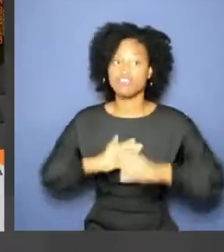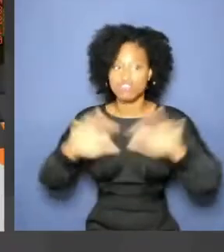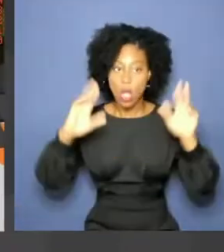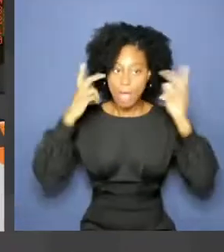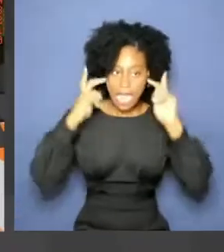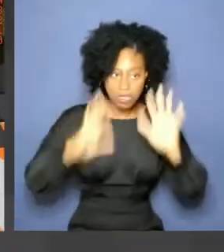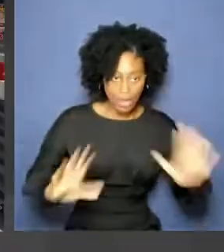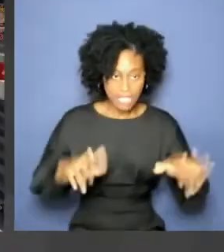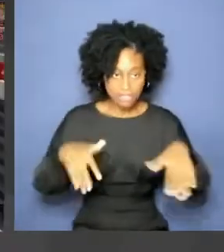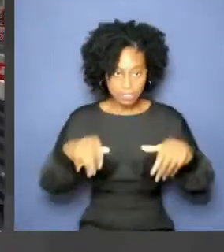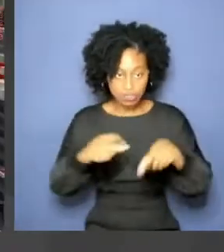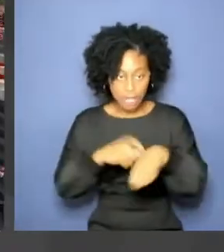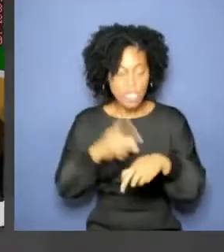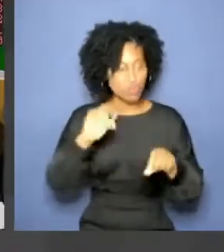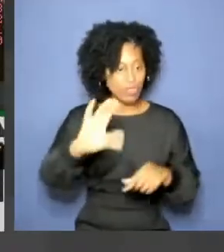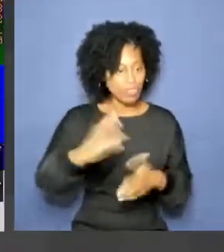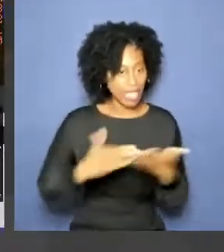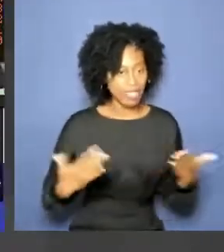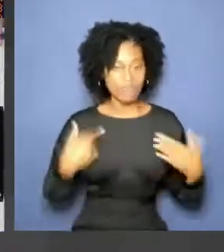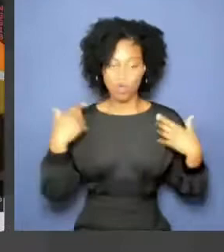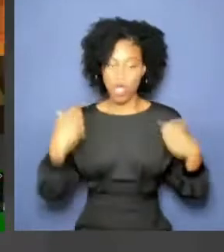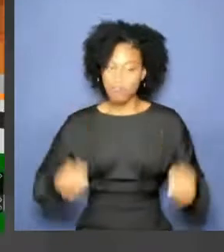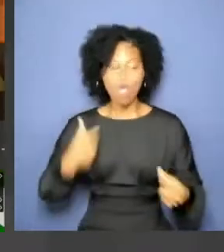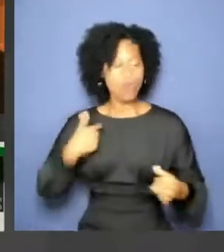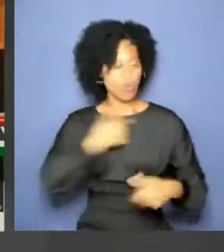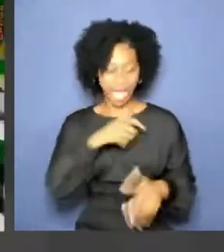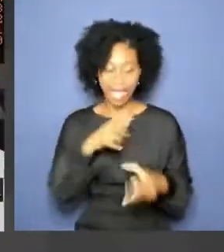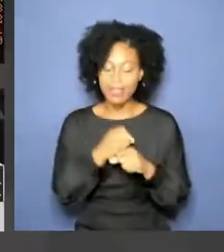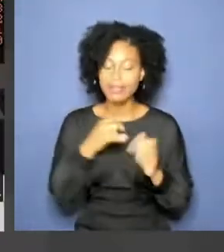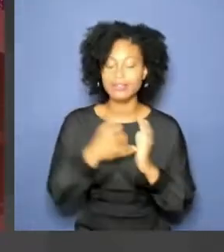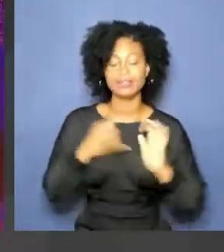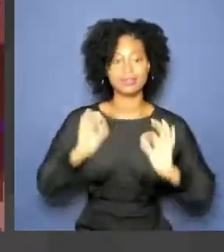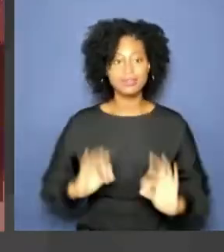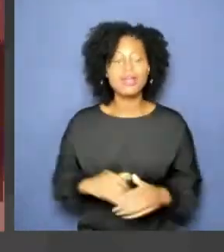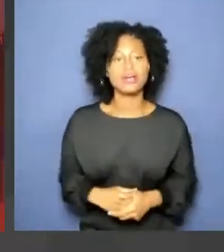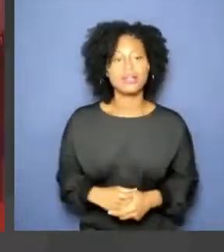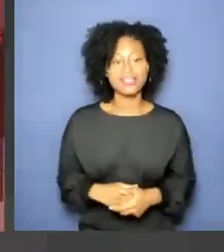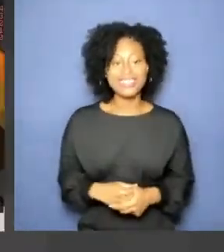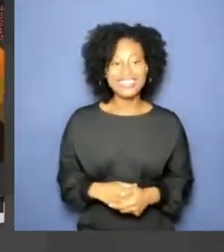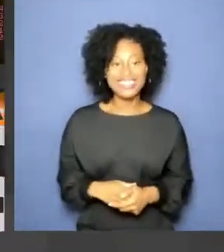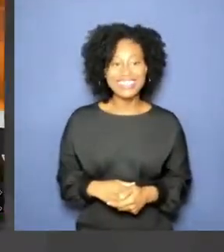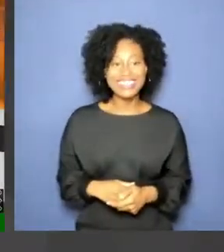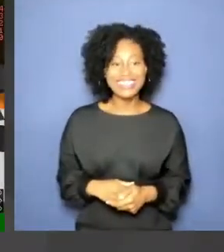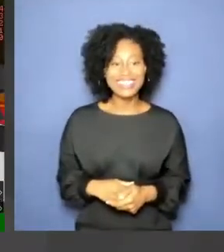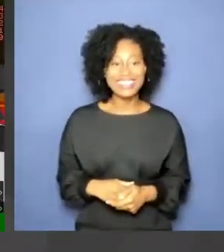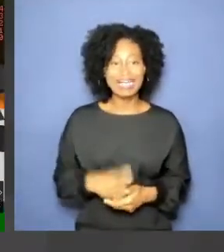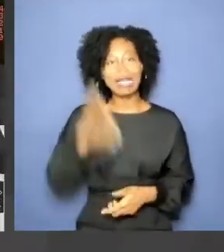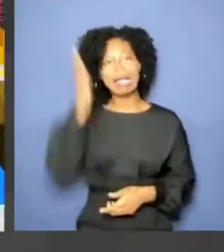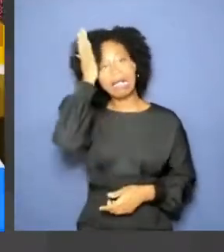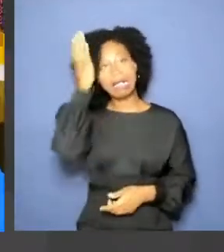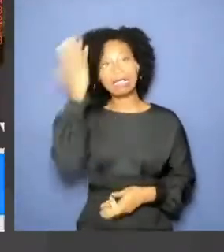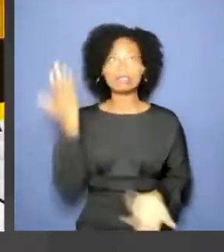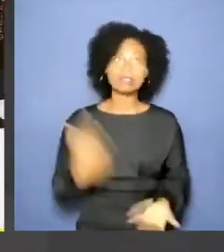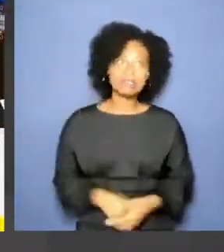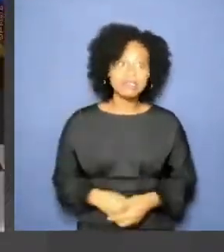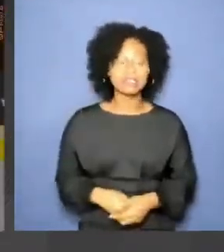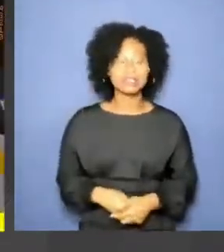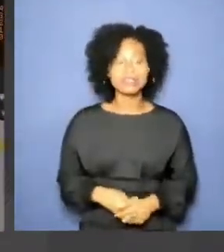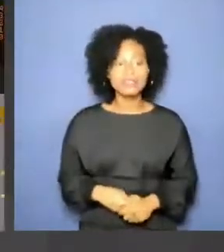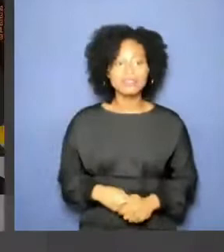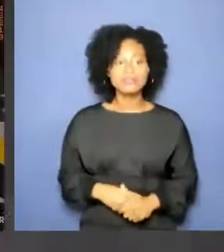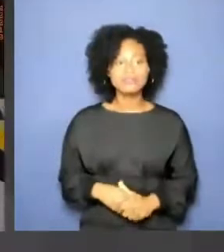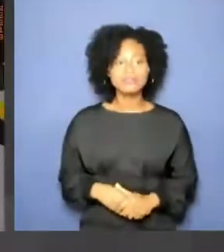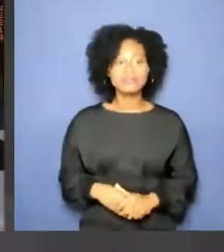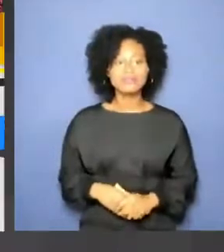your thing and feel confident. We can do this. Oh, okay. Ah, Go.